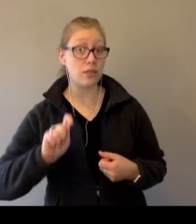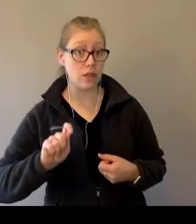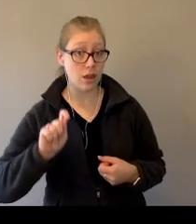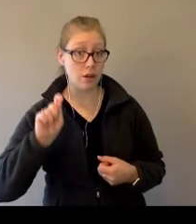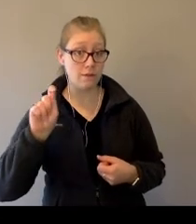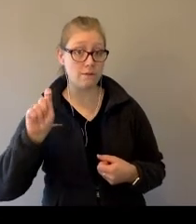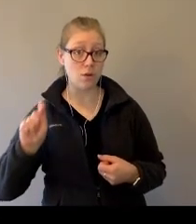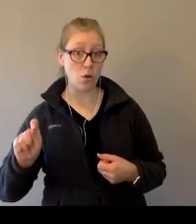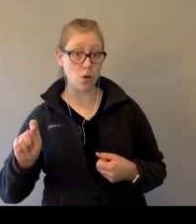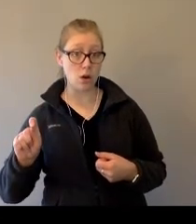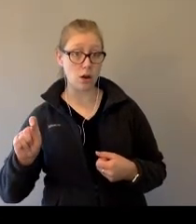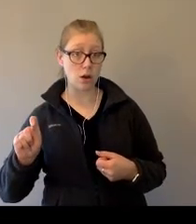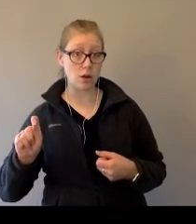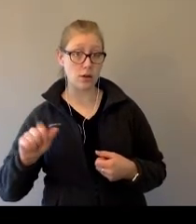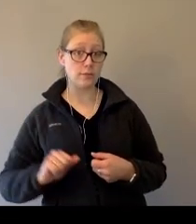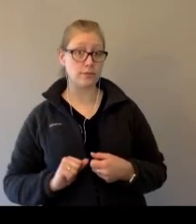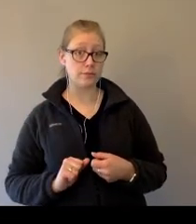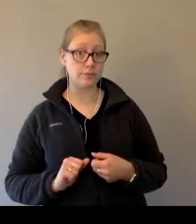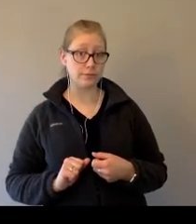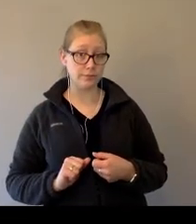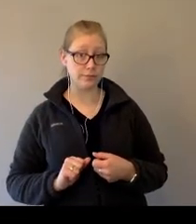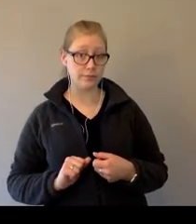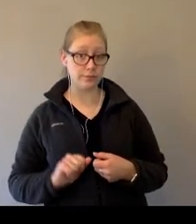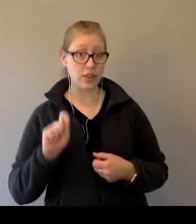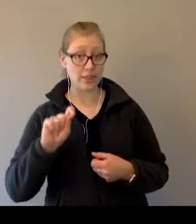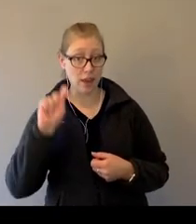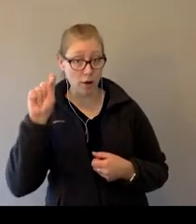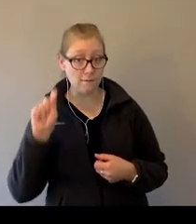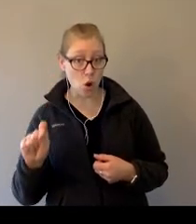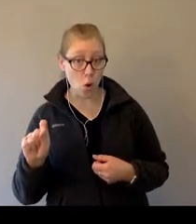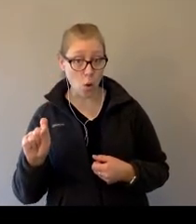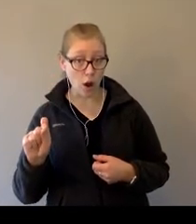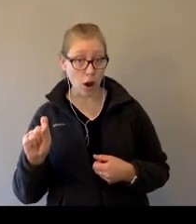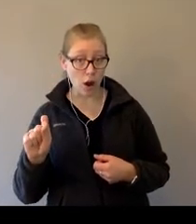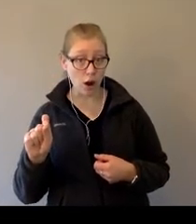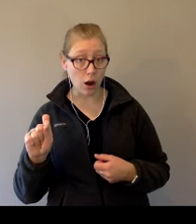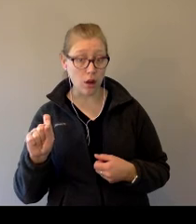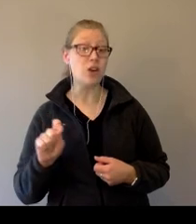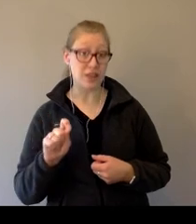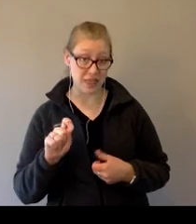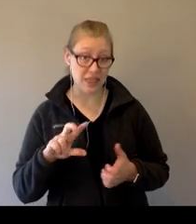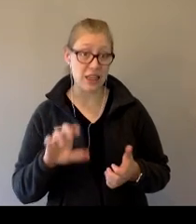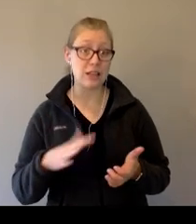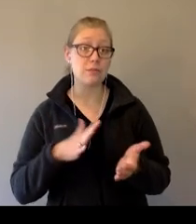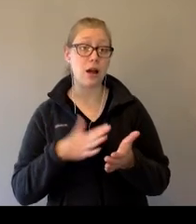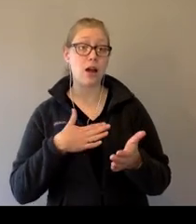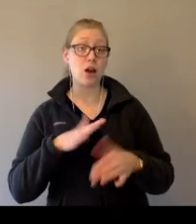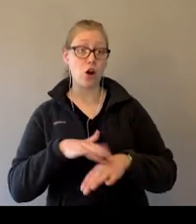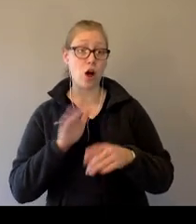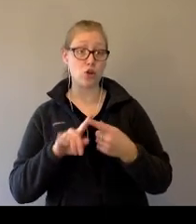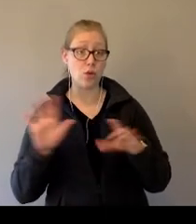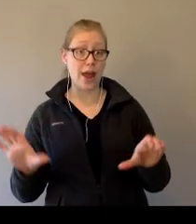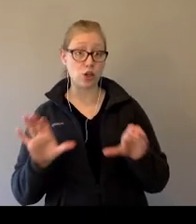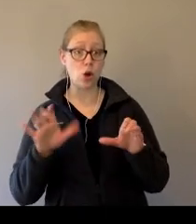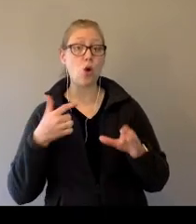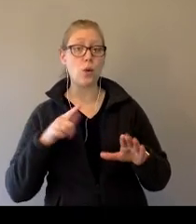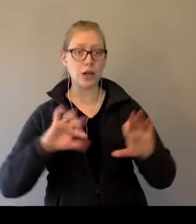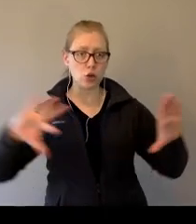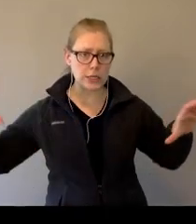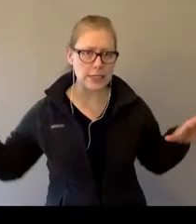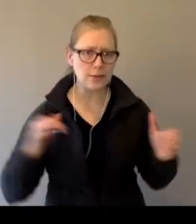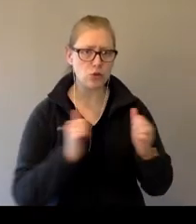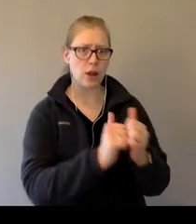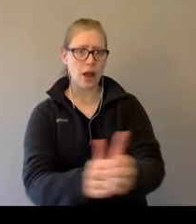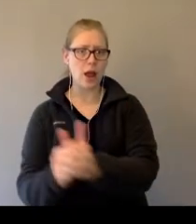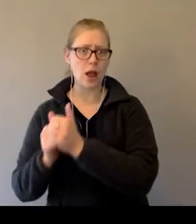Therefore, call to action. We need to band together and voice our concerns to